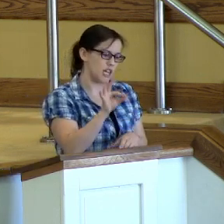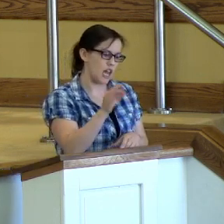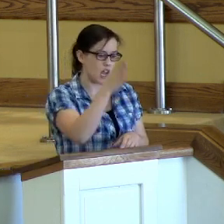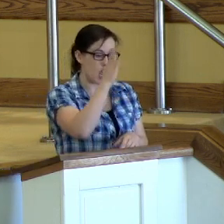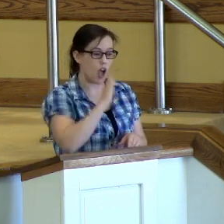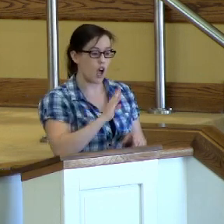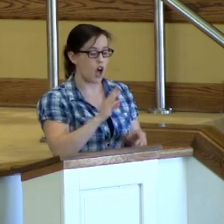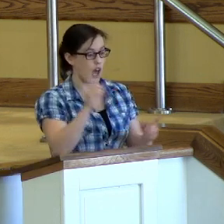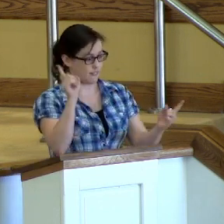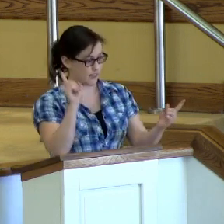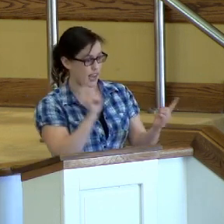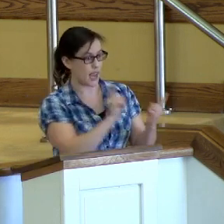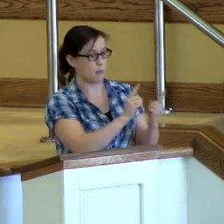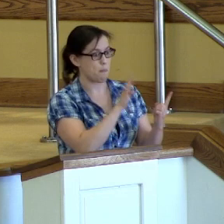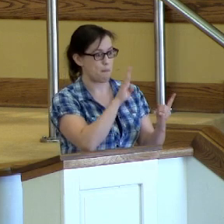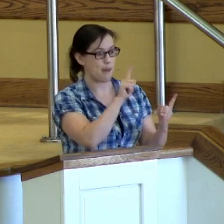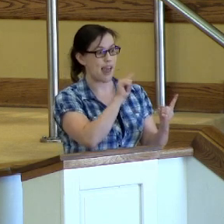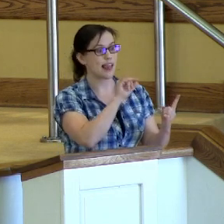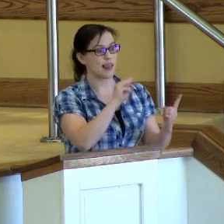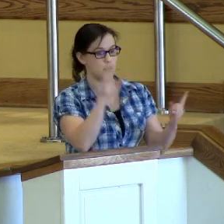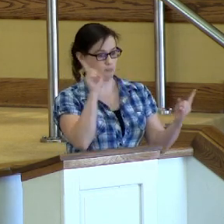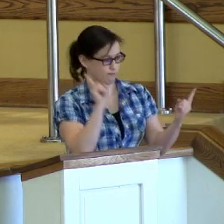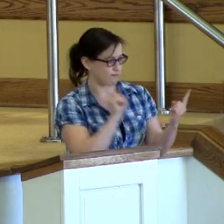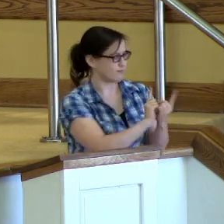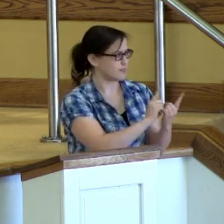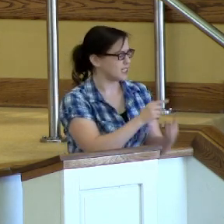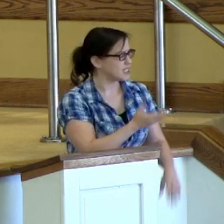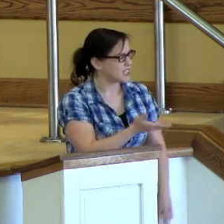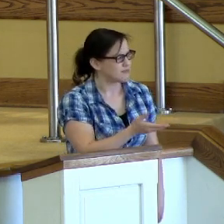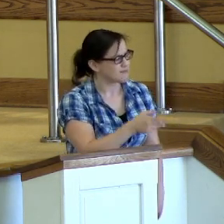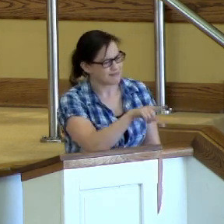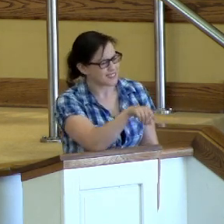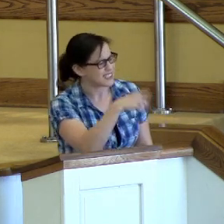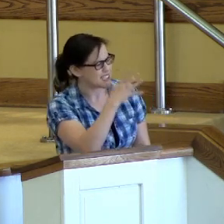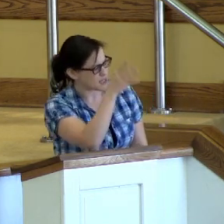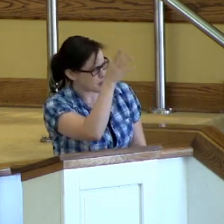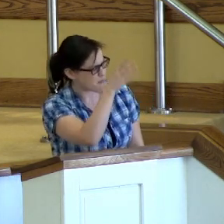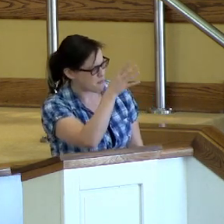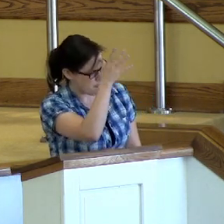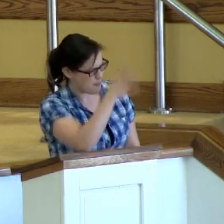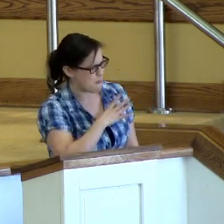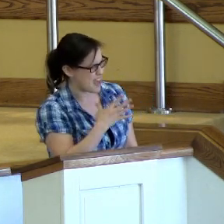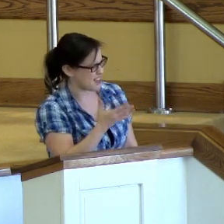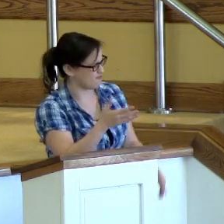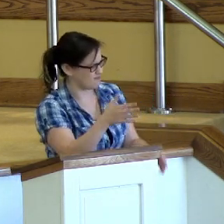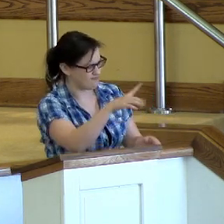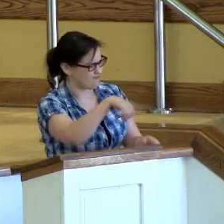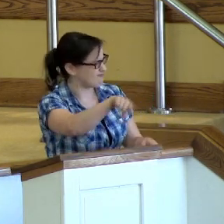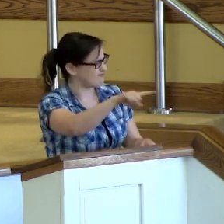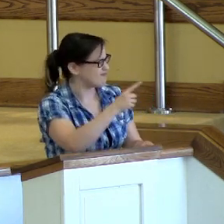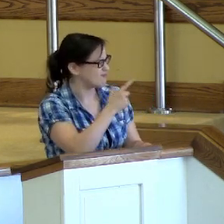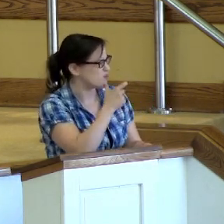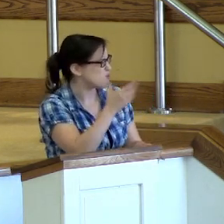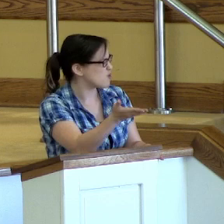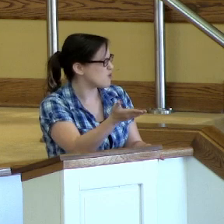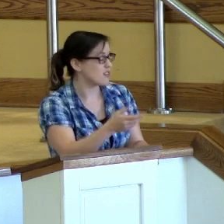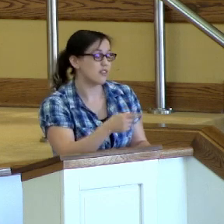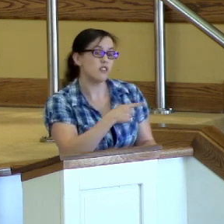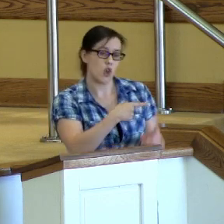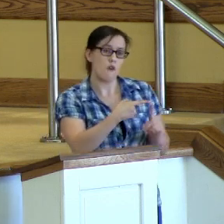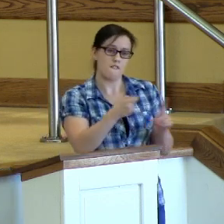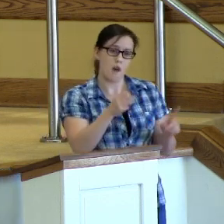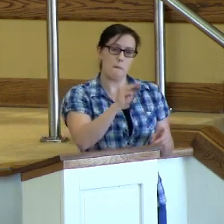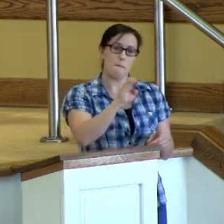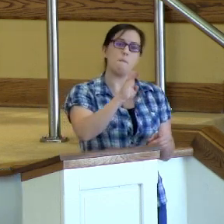to Balaam and said, what are these men with thee? And Balaam said unto God, Balak, the son of Zippor, king of Moab,